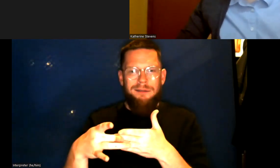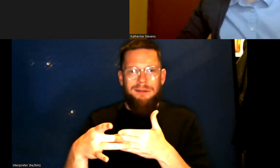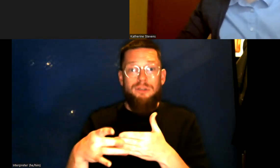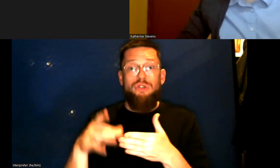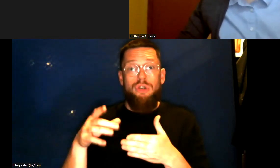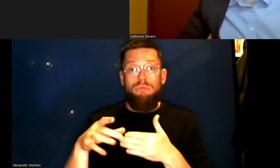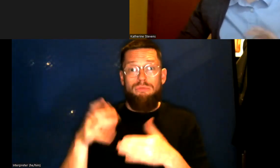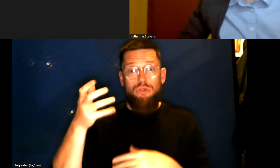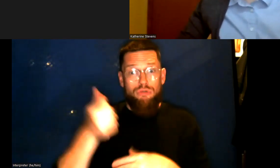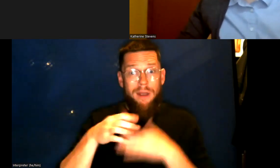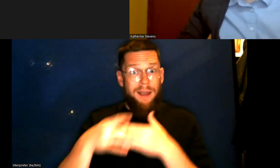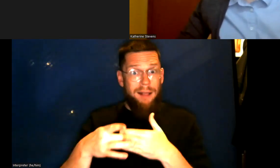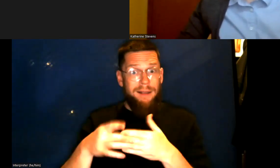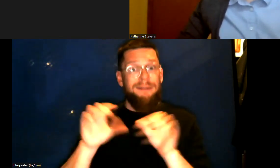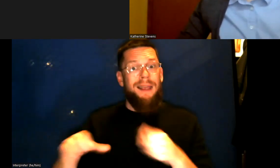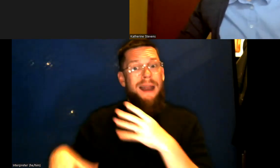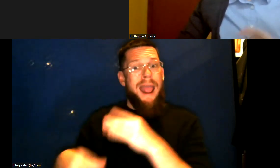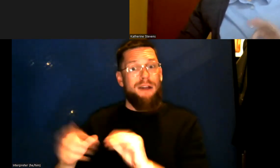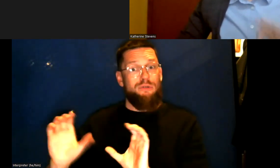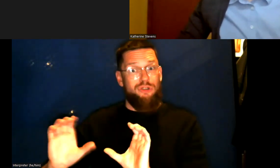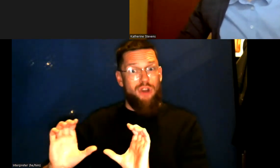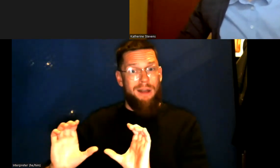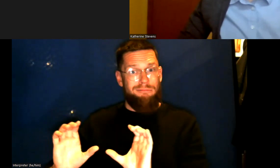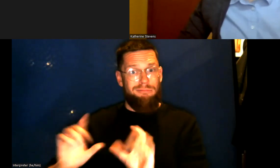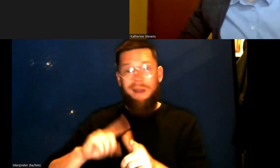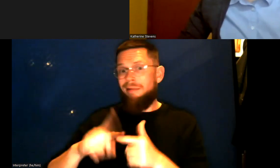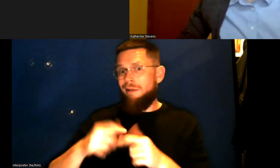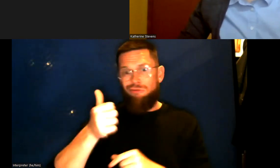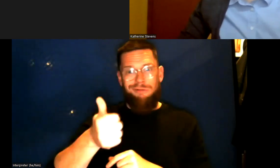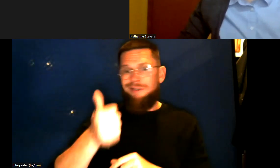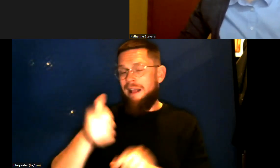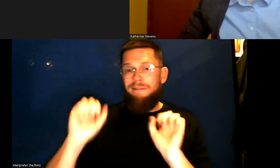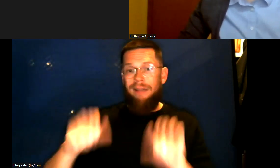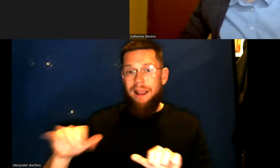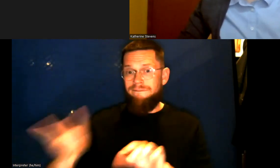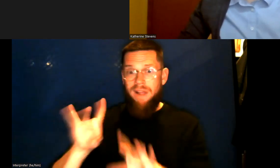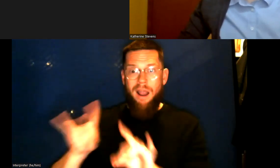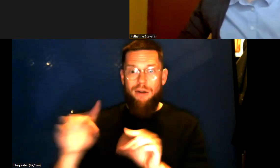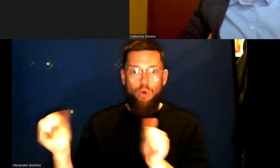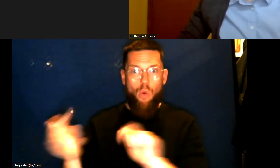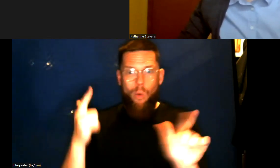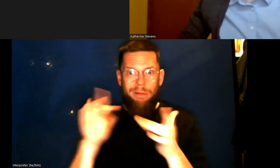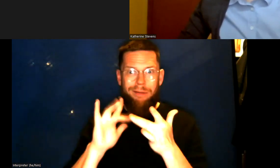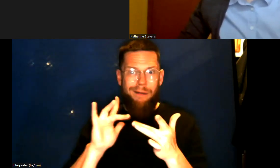guidelines link in the chat, and once you have that, you can find all of those links with the contact information.